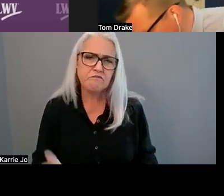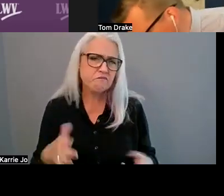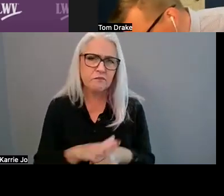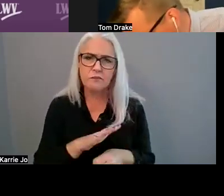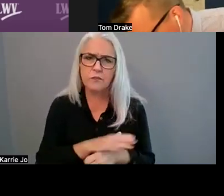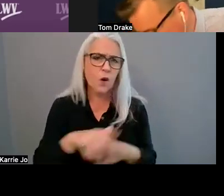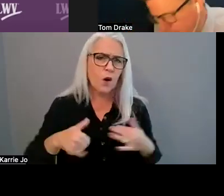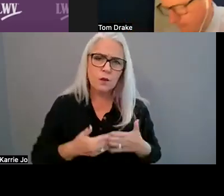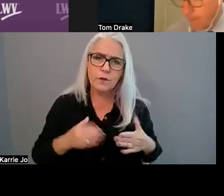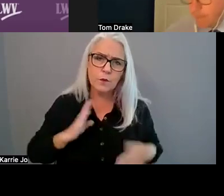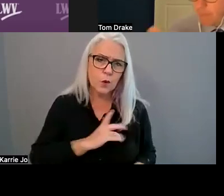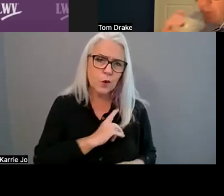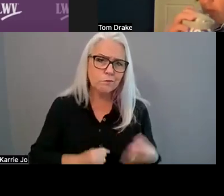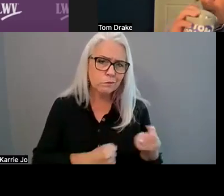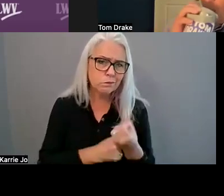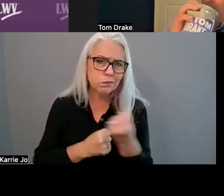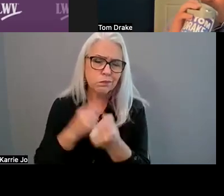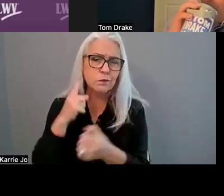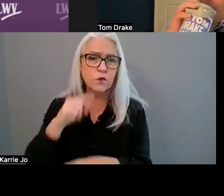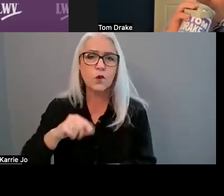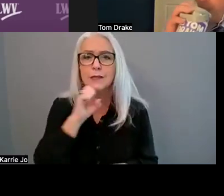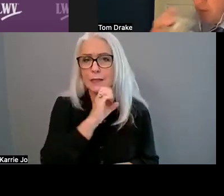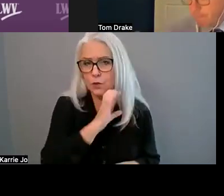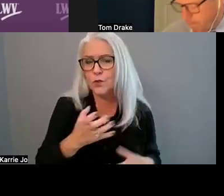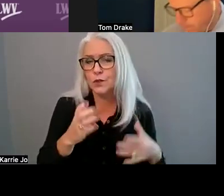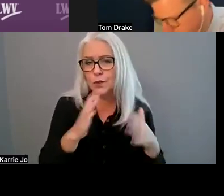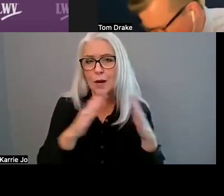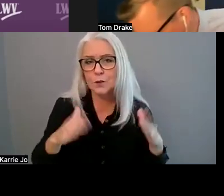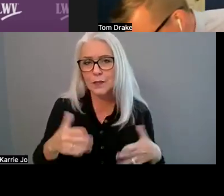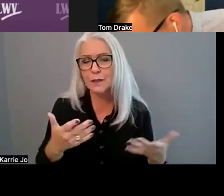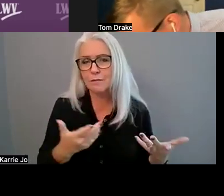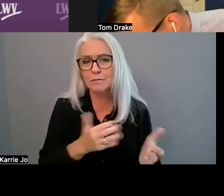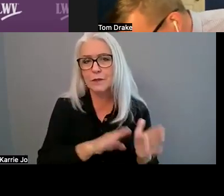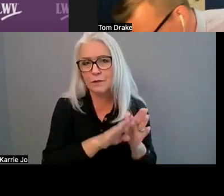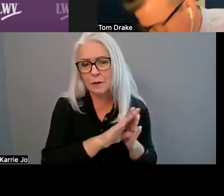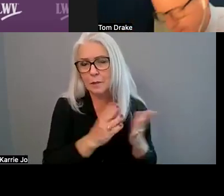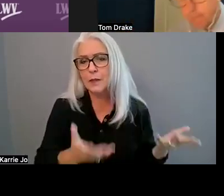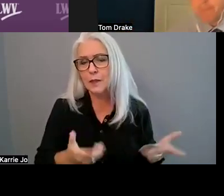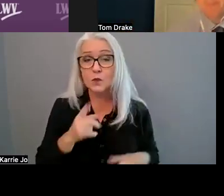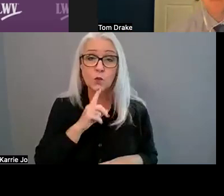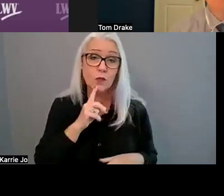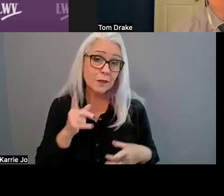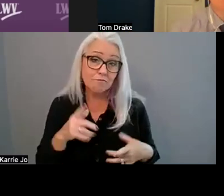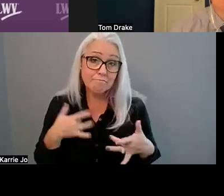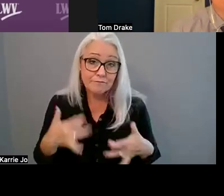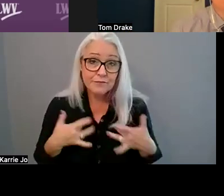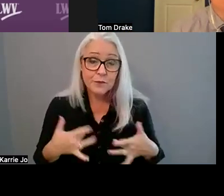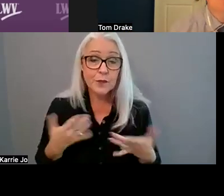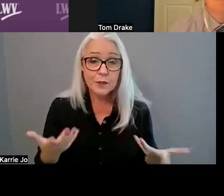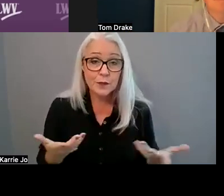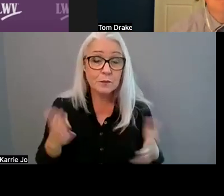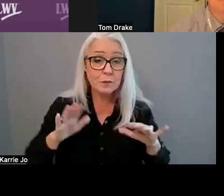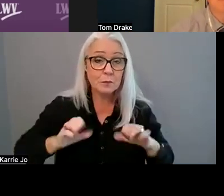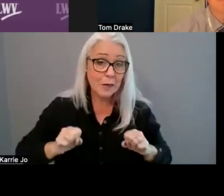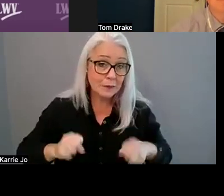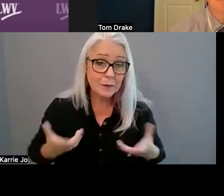and I'm with Trustee Drake on this one 100%. We're all very excited about what's potentially happening